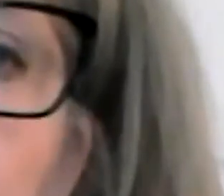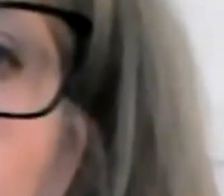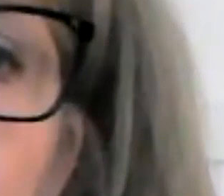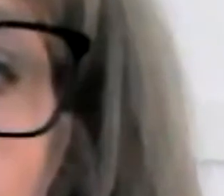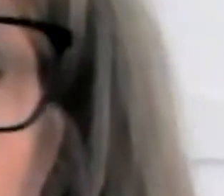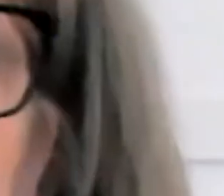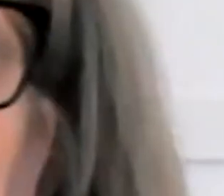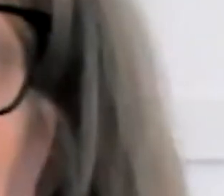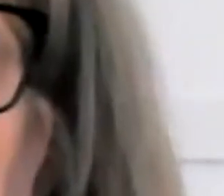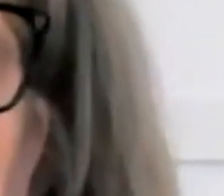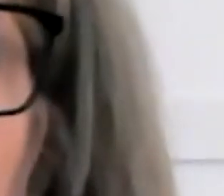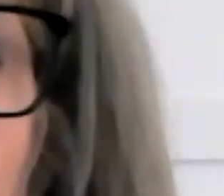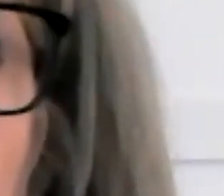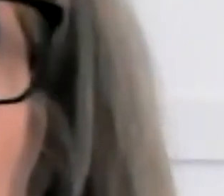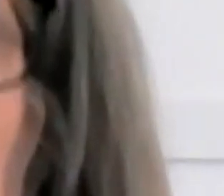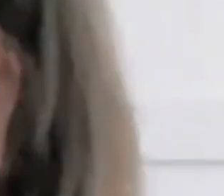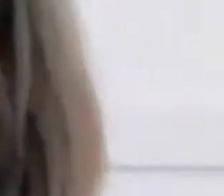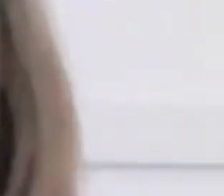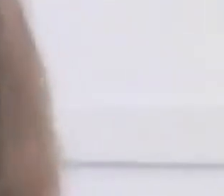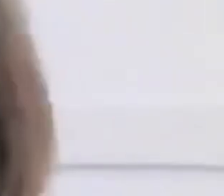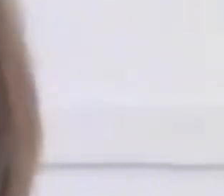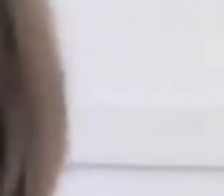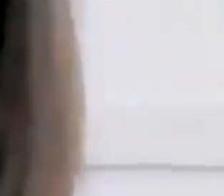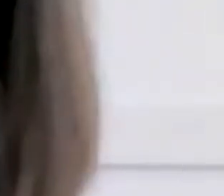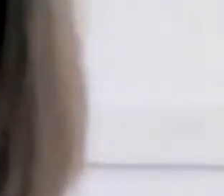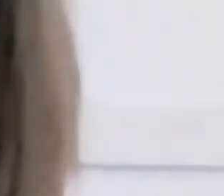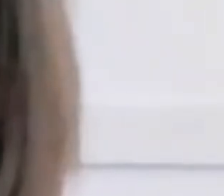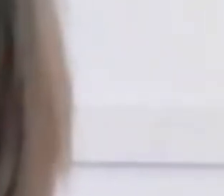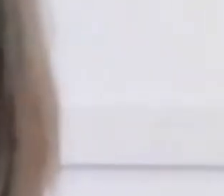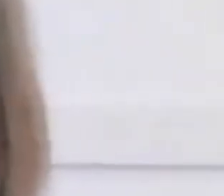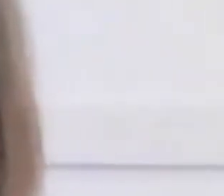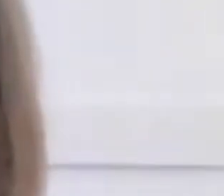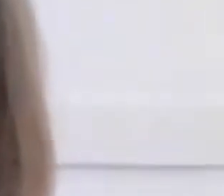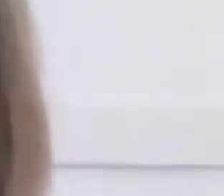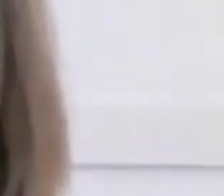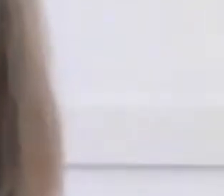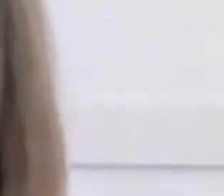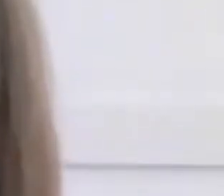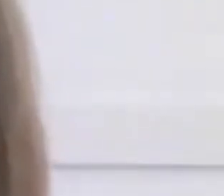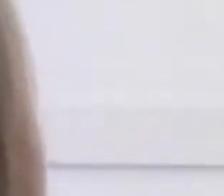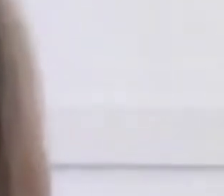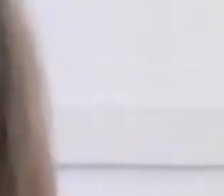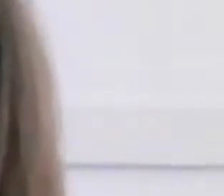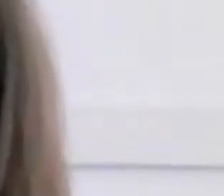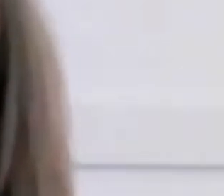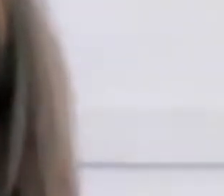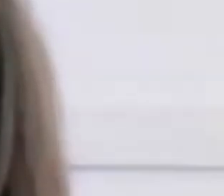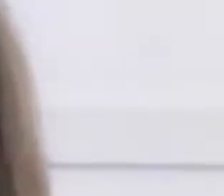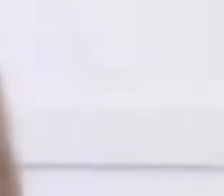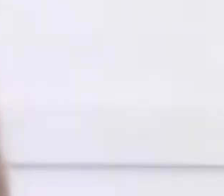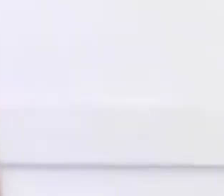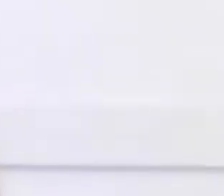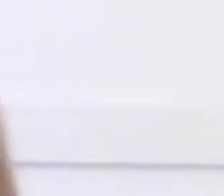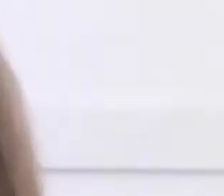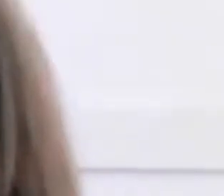forward. The first is that I shouldn't say still, that's not a good word. I am hearing a strong